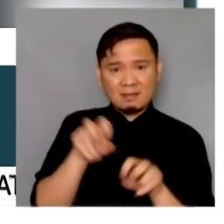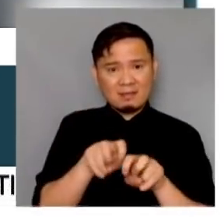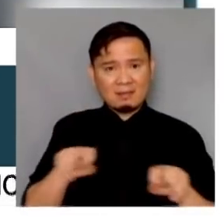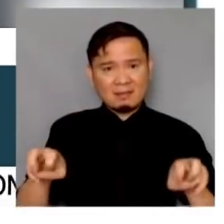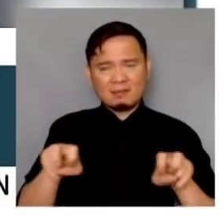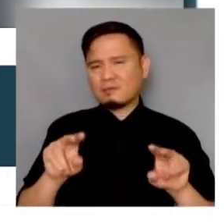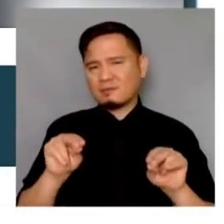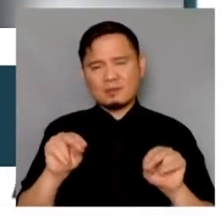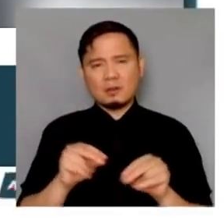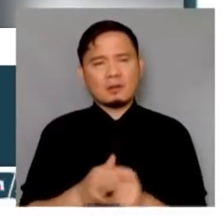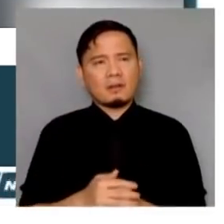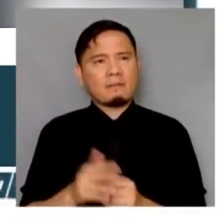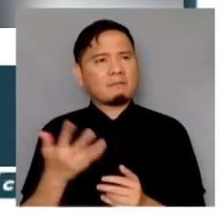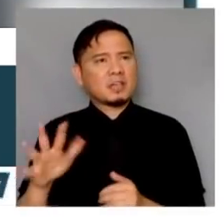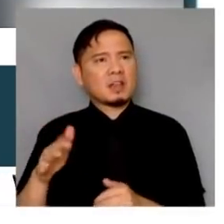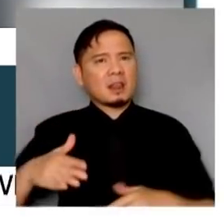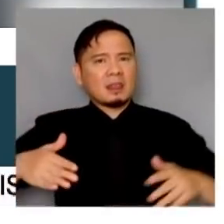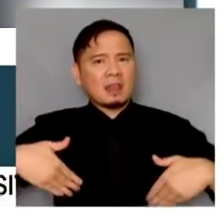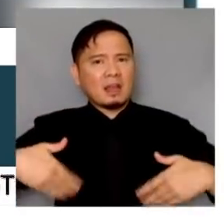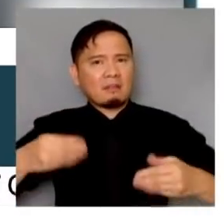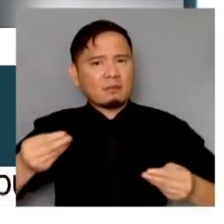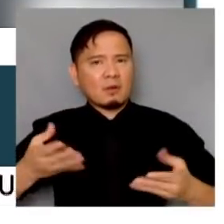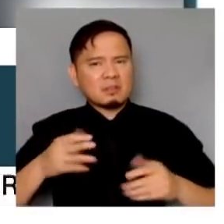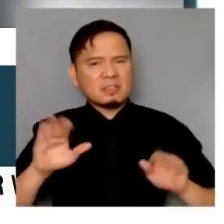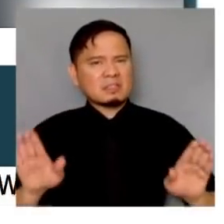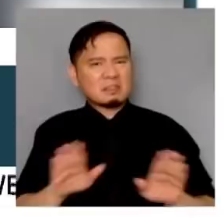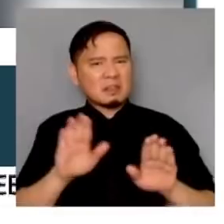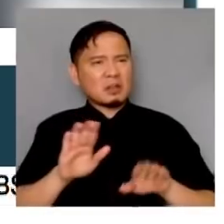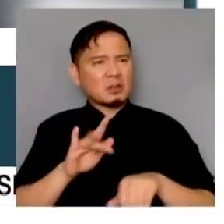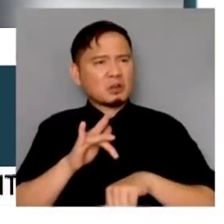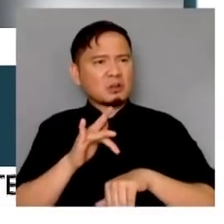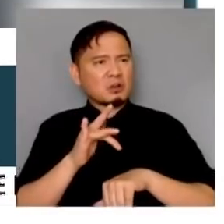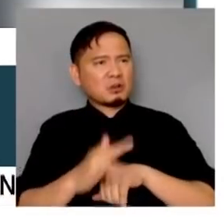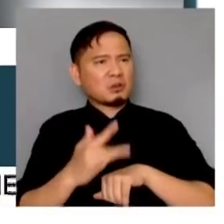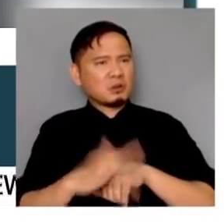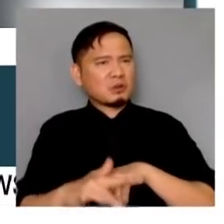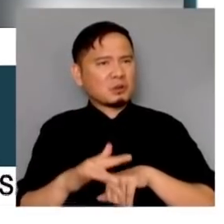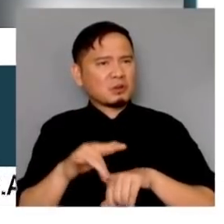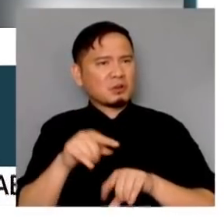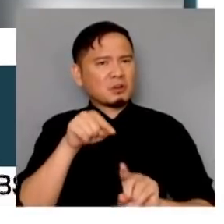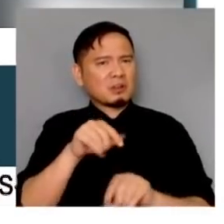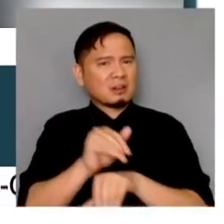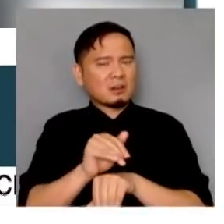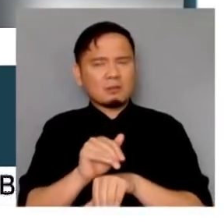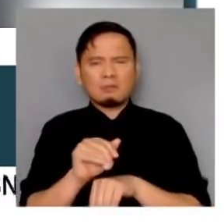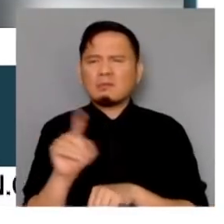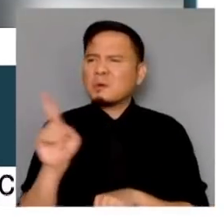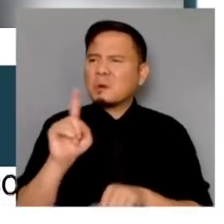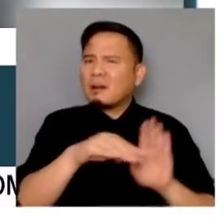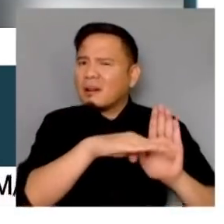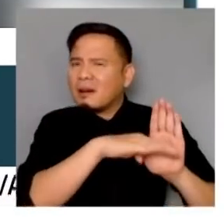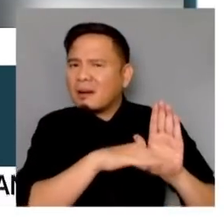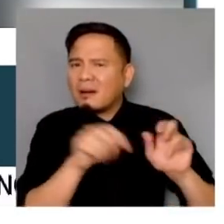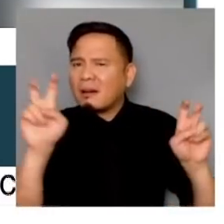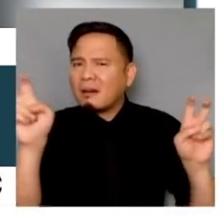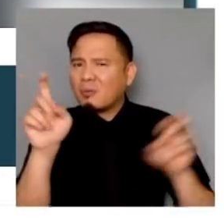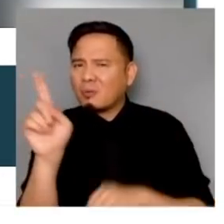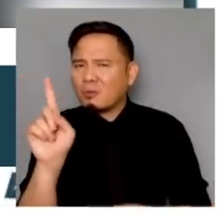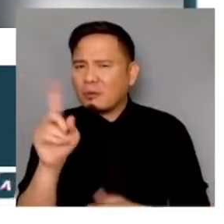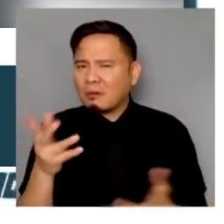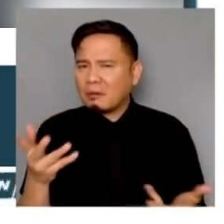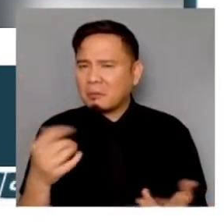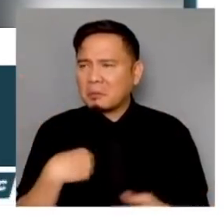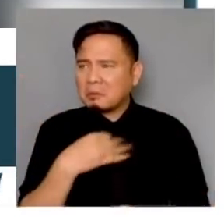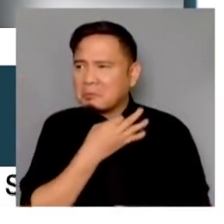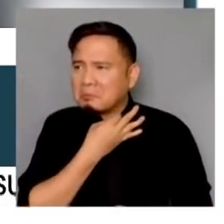Saturday around early evening. Sabi ko, what's the agenda? Mm. No one can. The person who